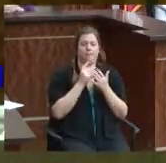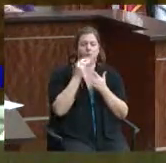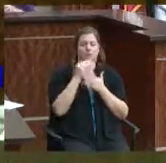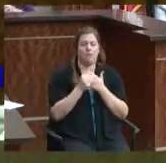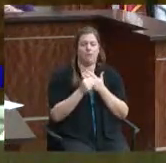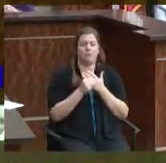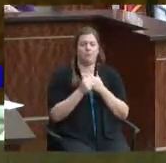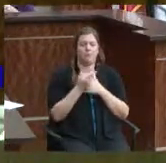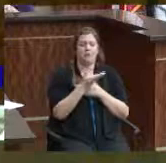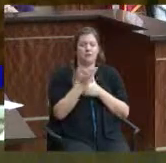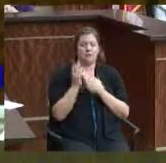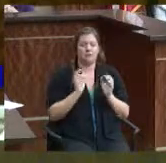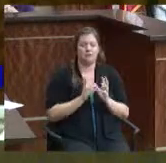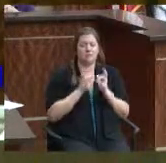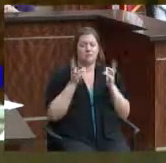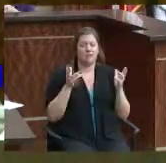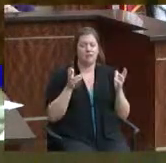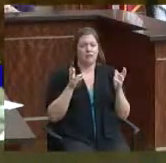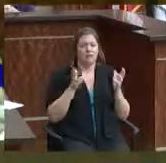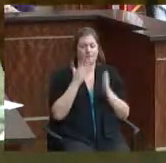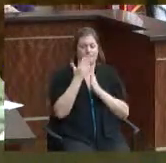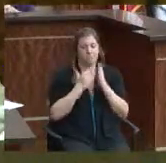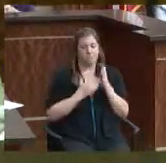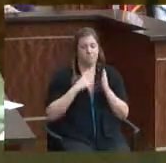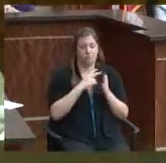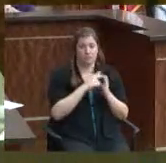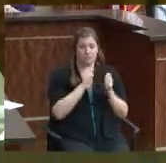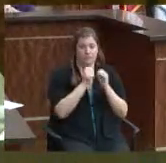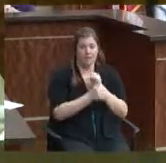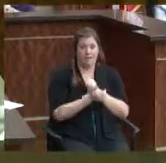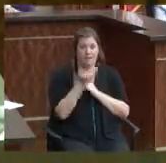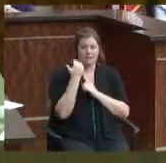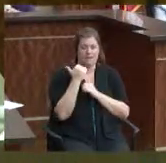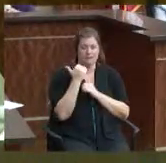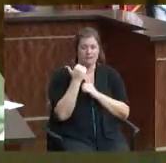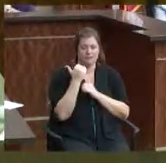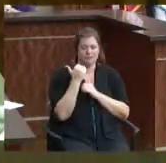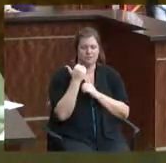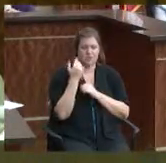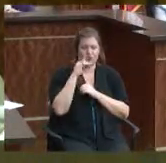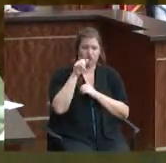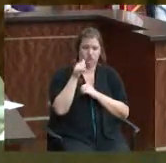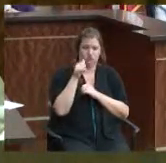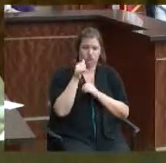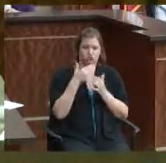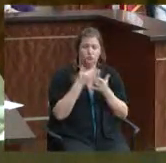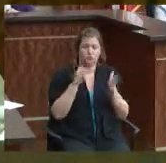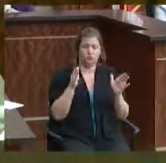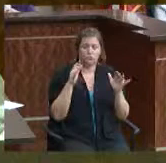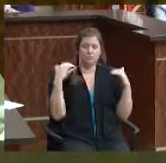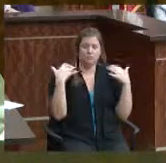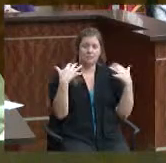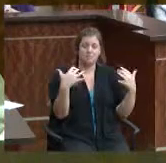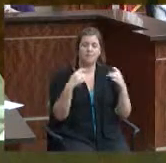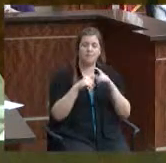There is a piece of legislation that passed last General Assembly